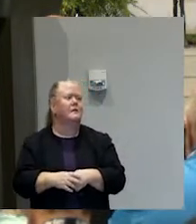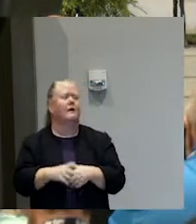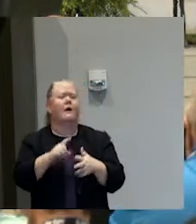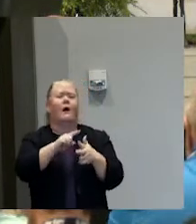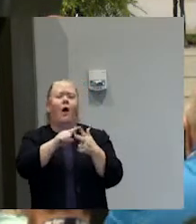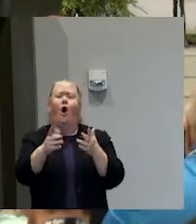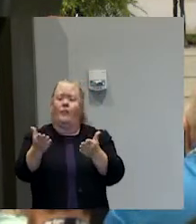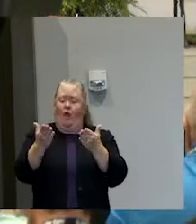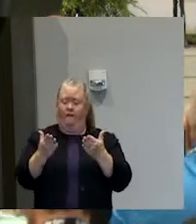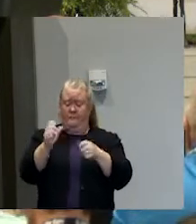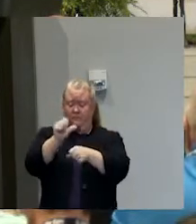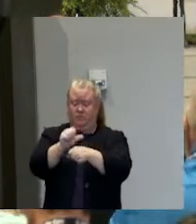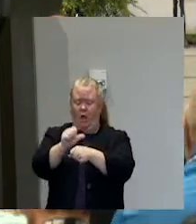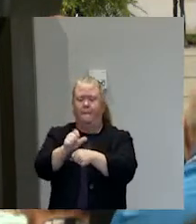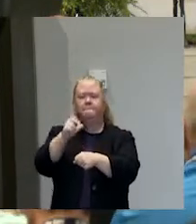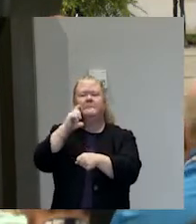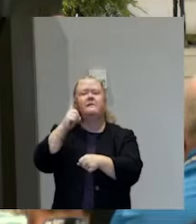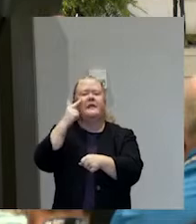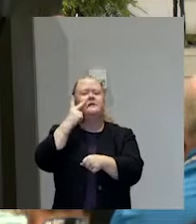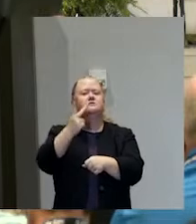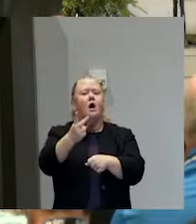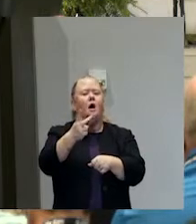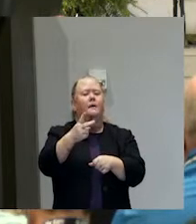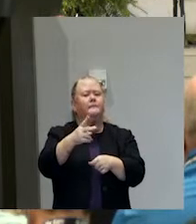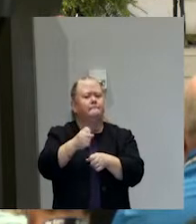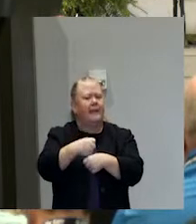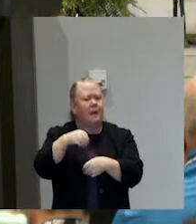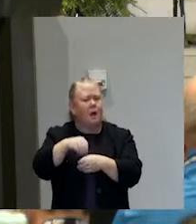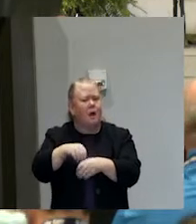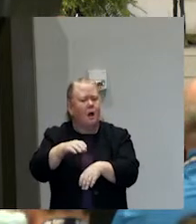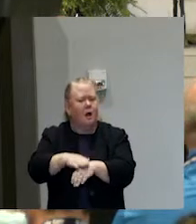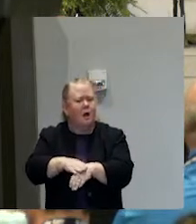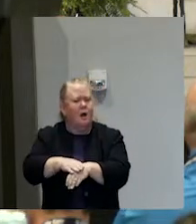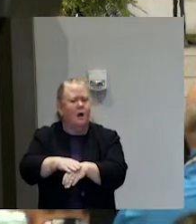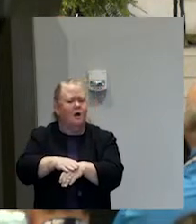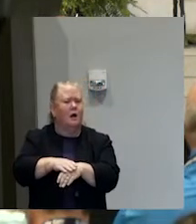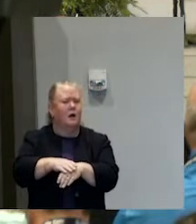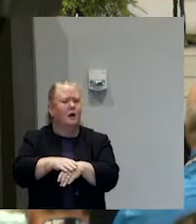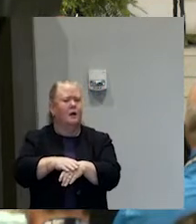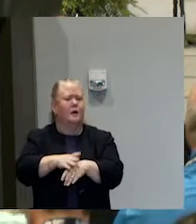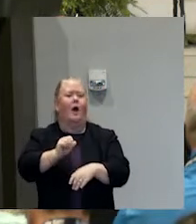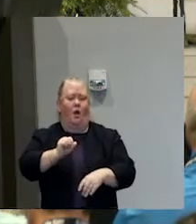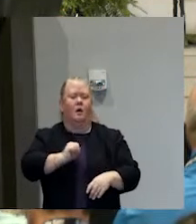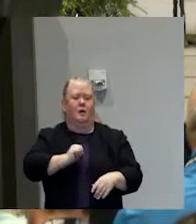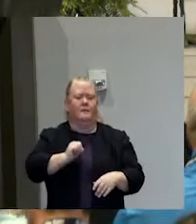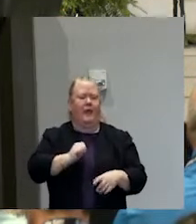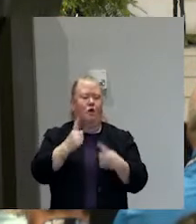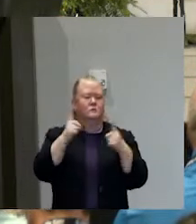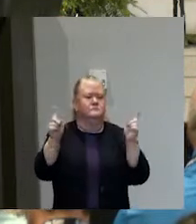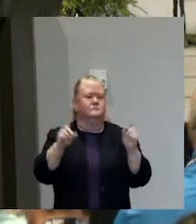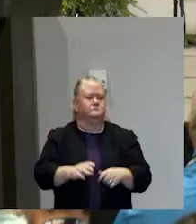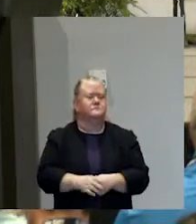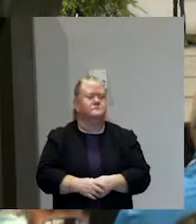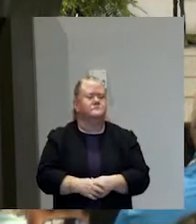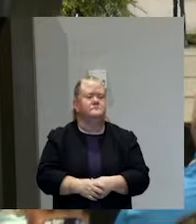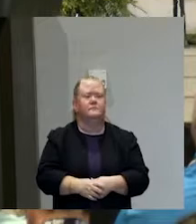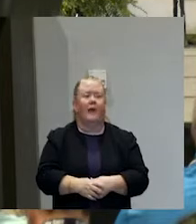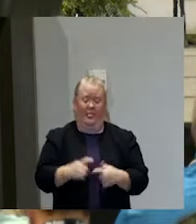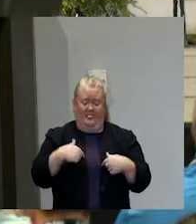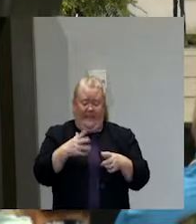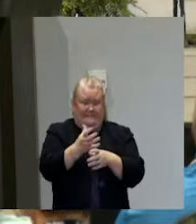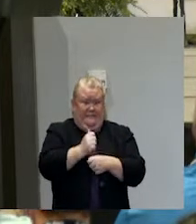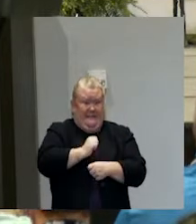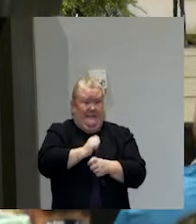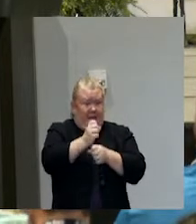job because of stuff that they saw me make on my own. That's just make stuff. Sorry, you're gonna talk, I can't emphasize